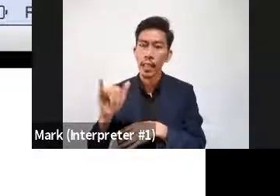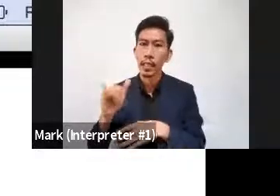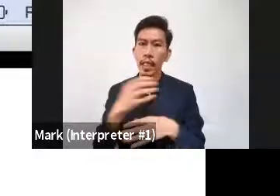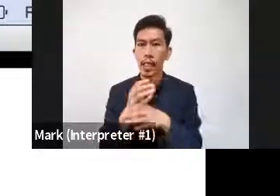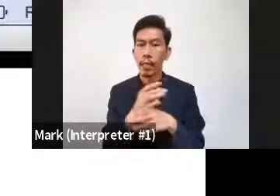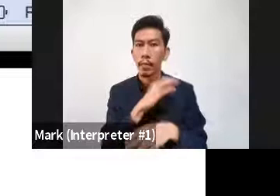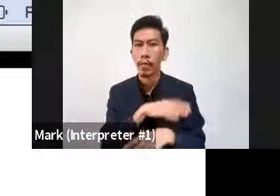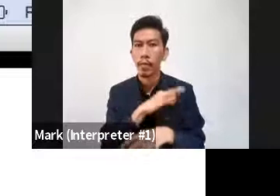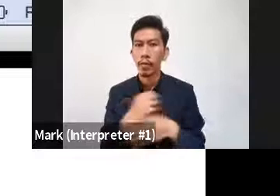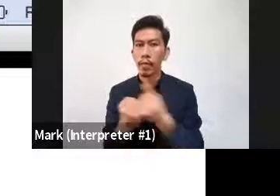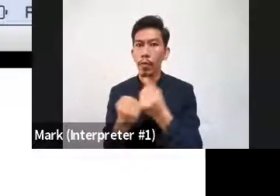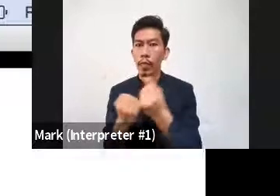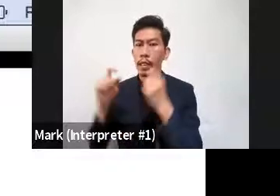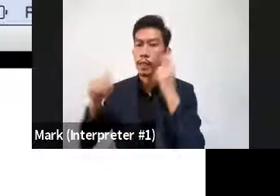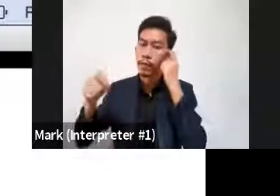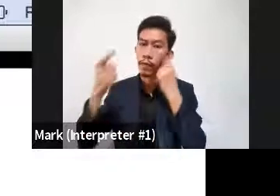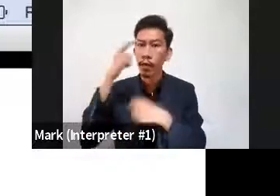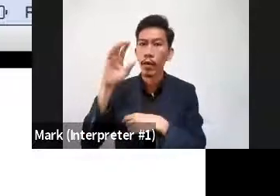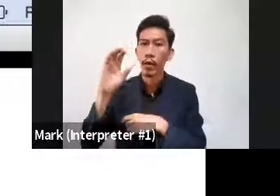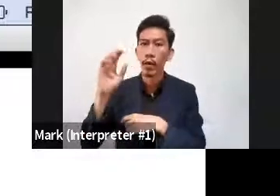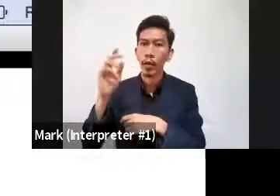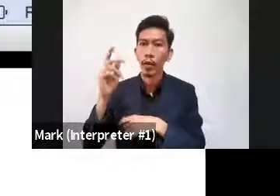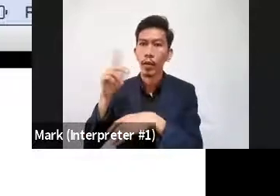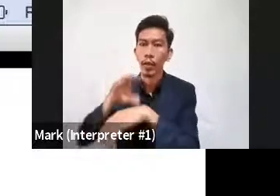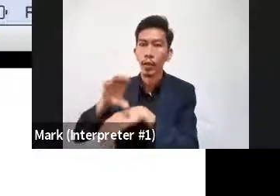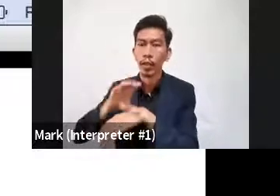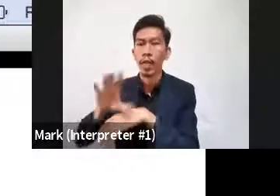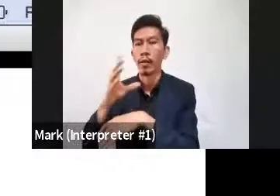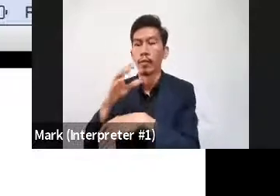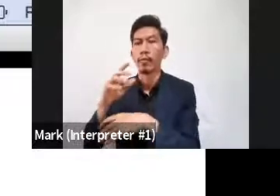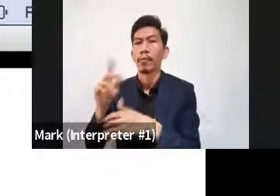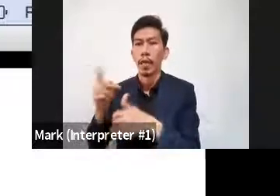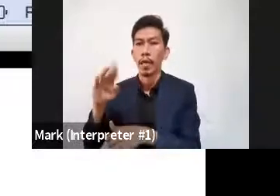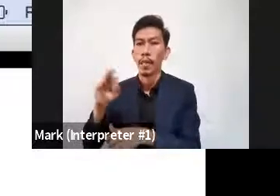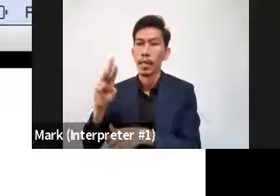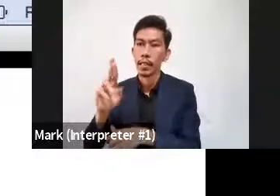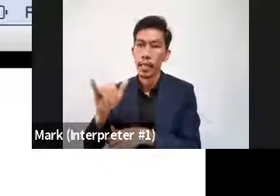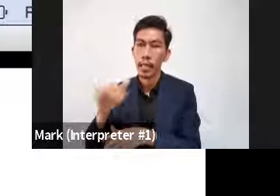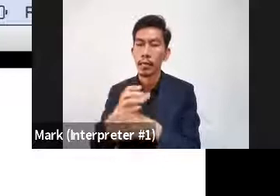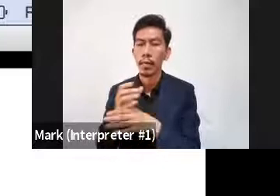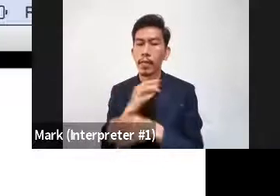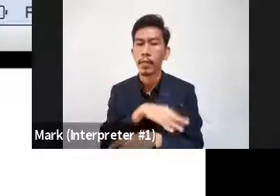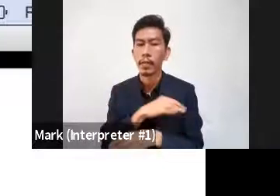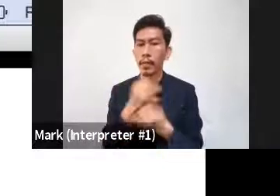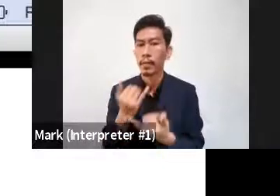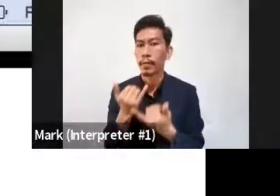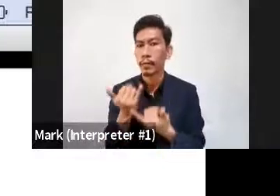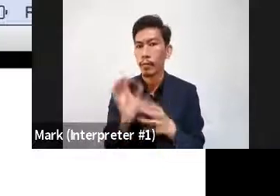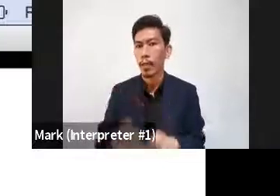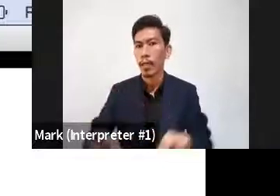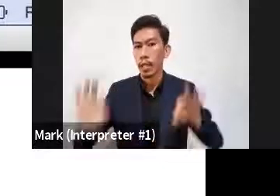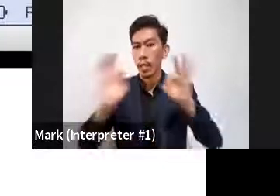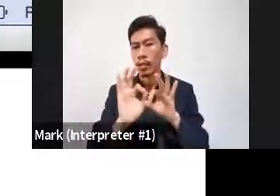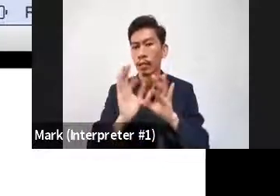the funding needs for the consulta or the primary care benefit. And it is very important right now, really, that we have to beef